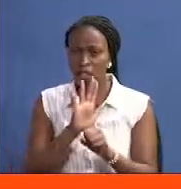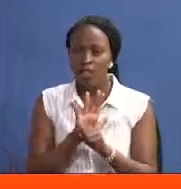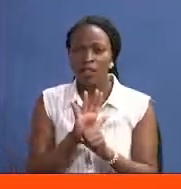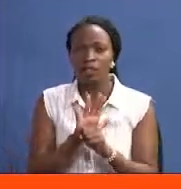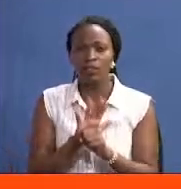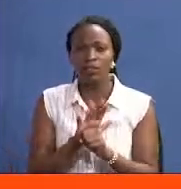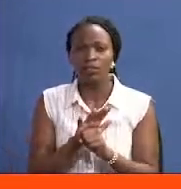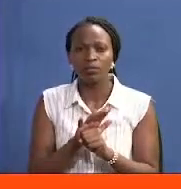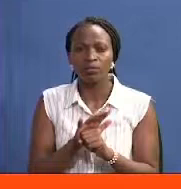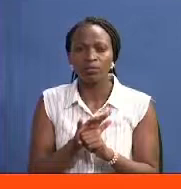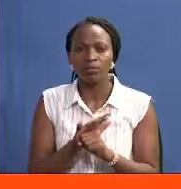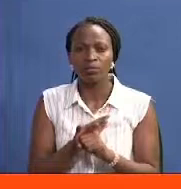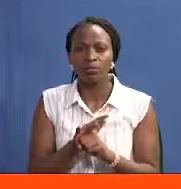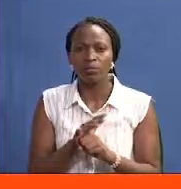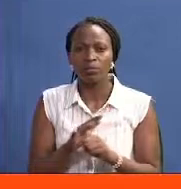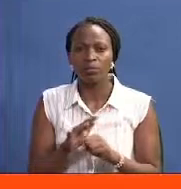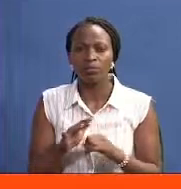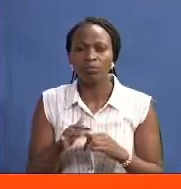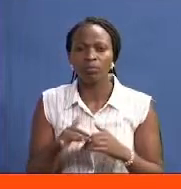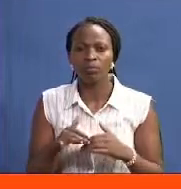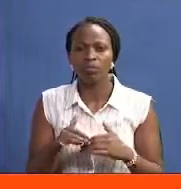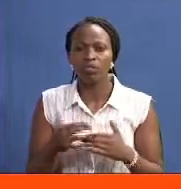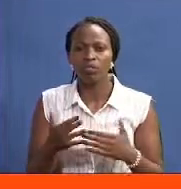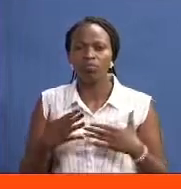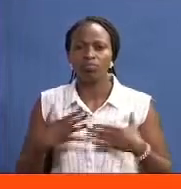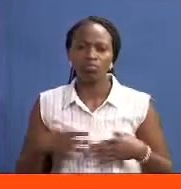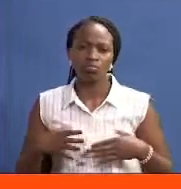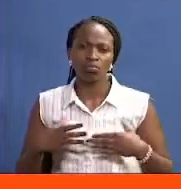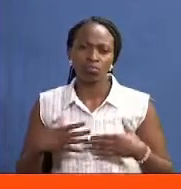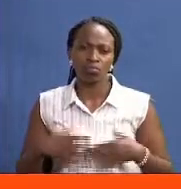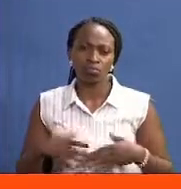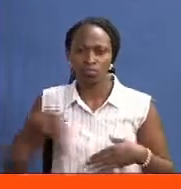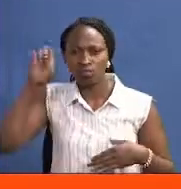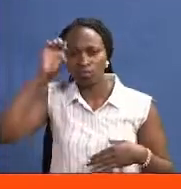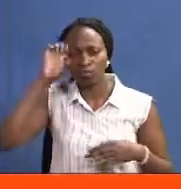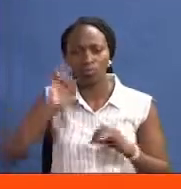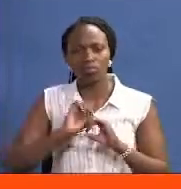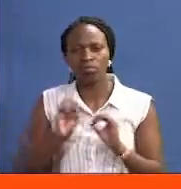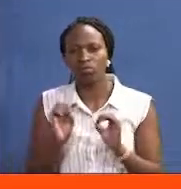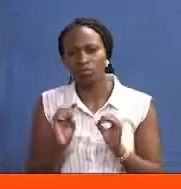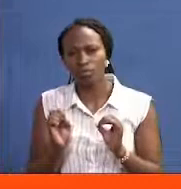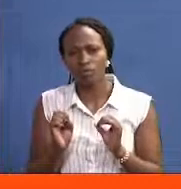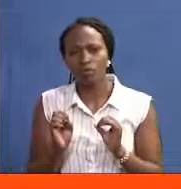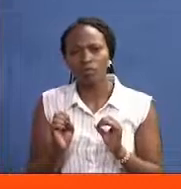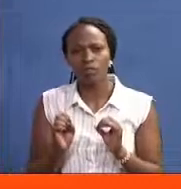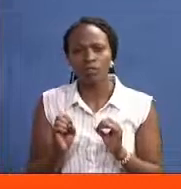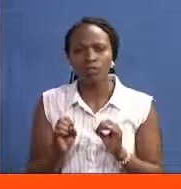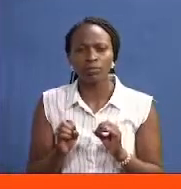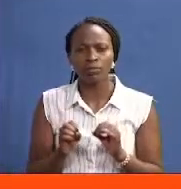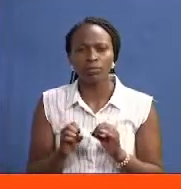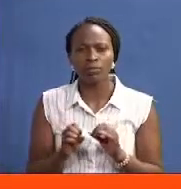subjects that are no-go for people who do not have the professional qualifications, you know, to do